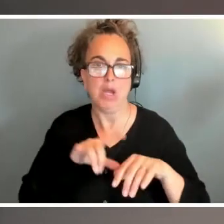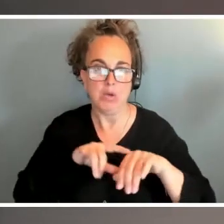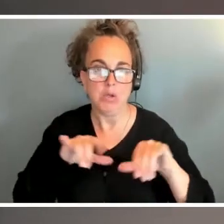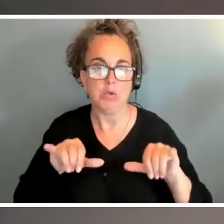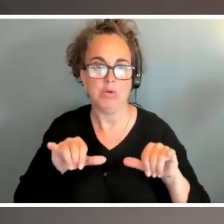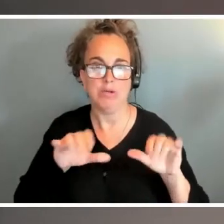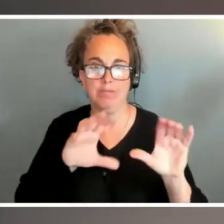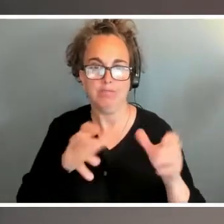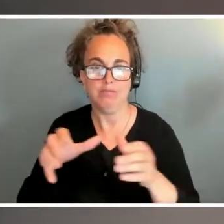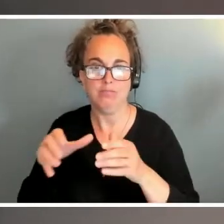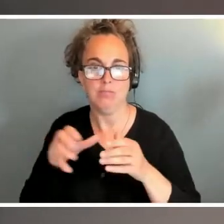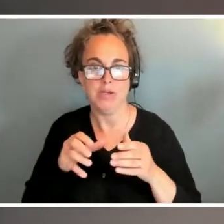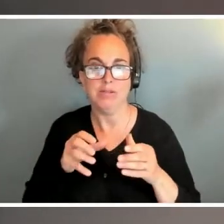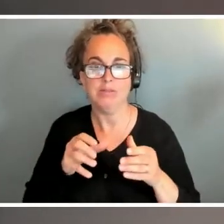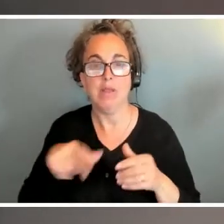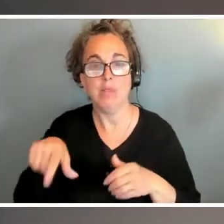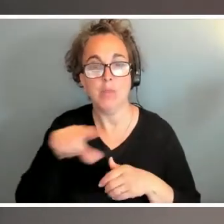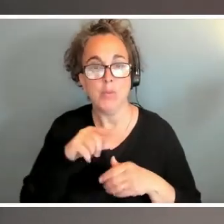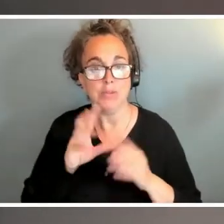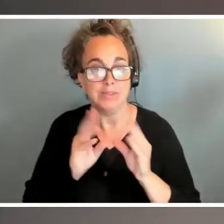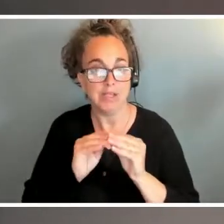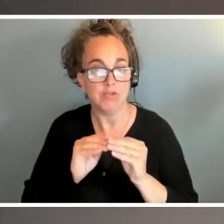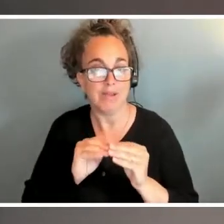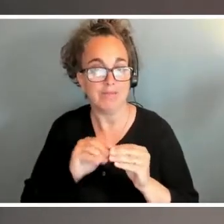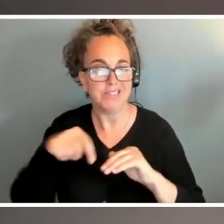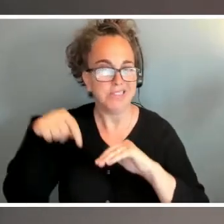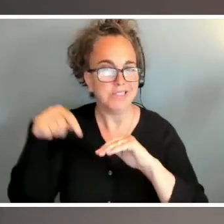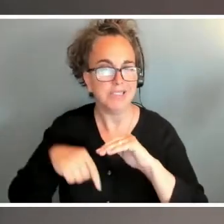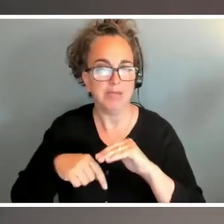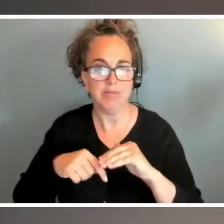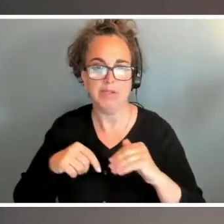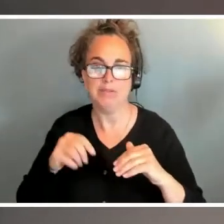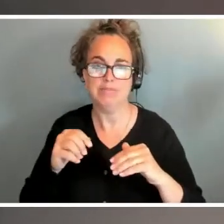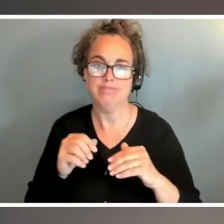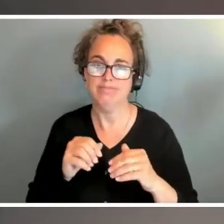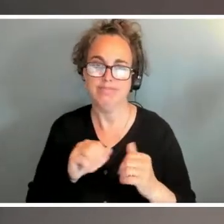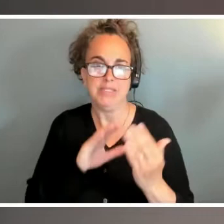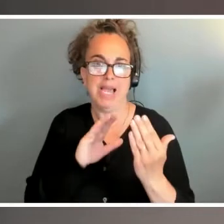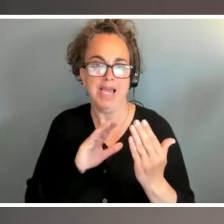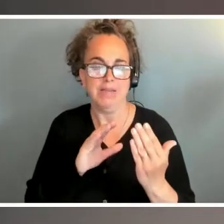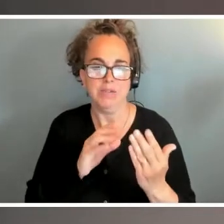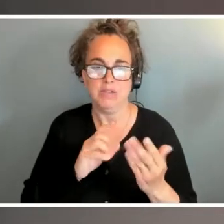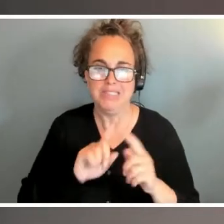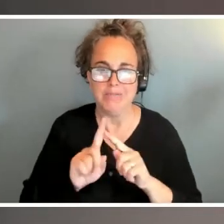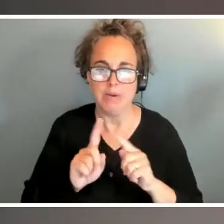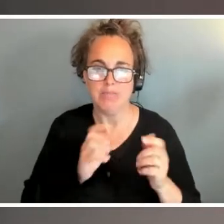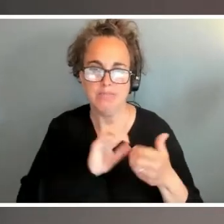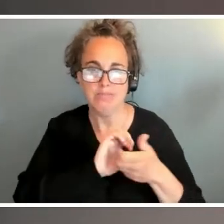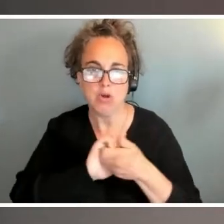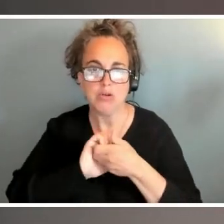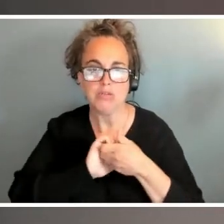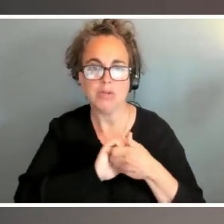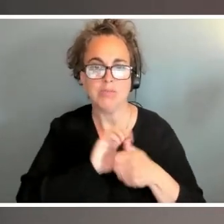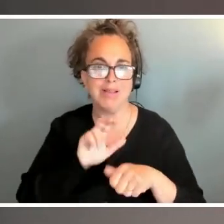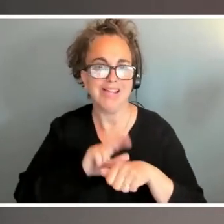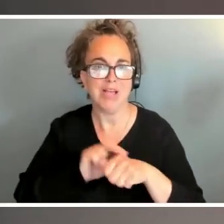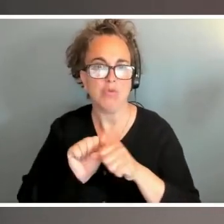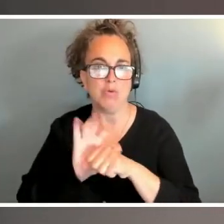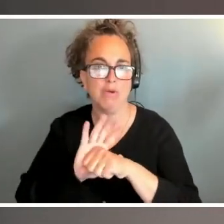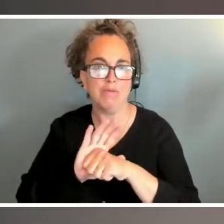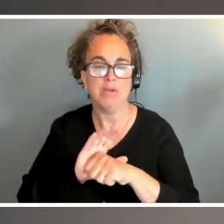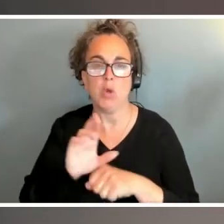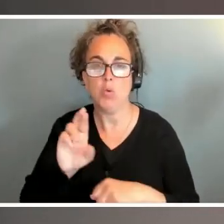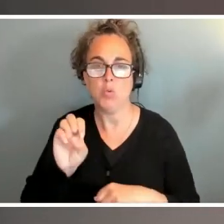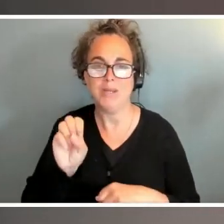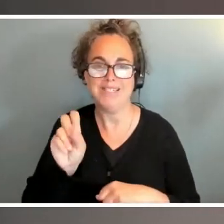sessions. These sessions provided a deeper dive into some of the partnerships and strategies of the National COVID-19 Resiliency